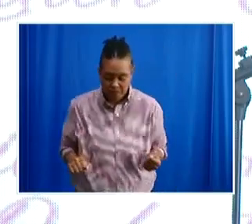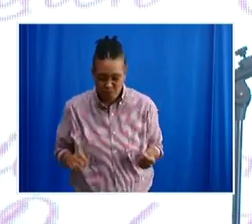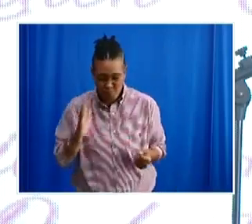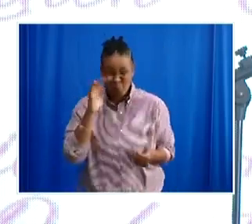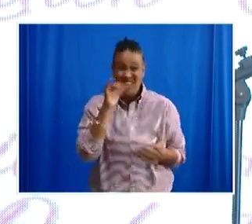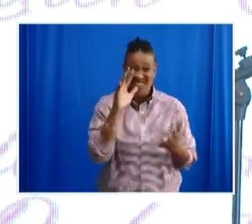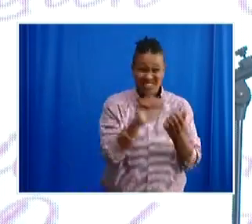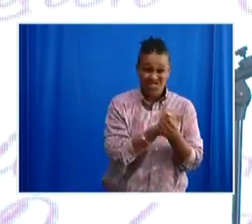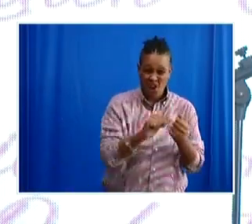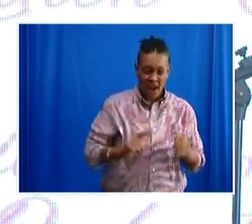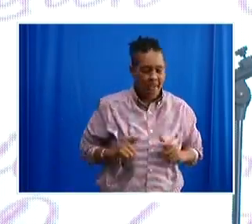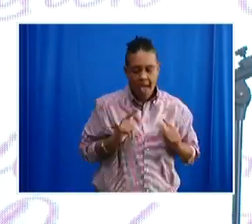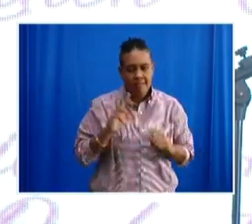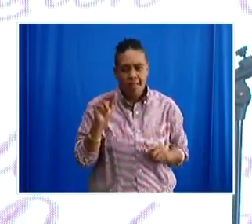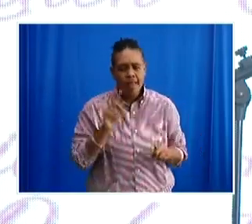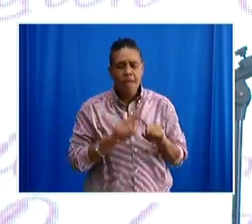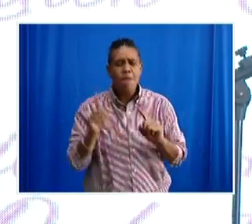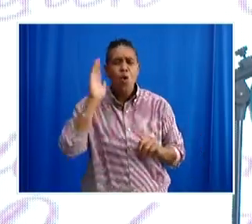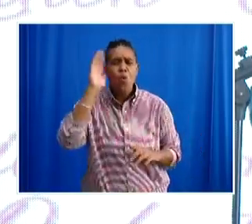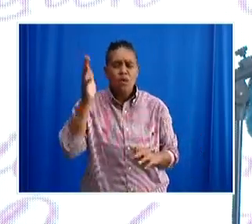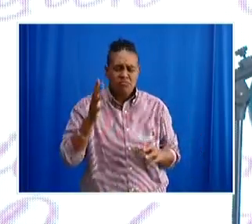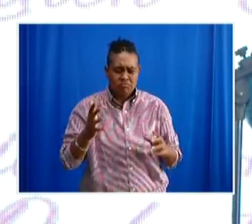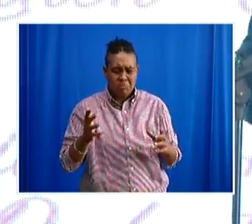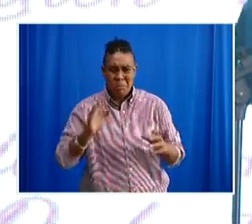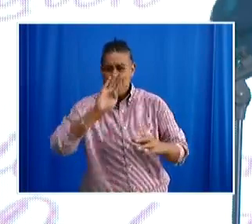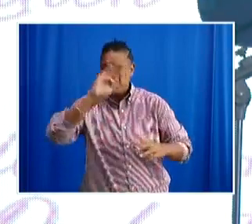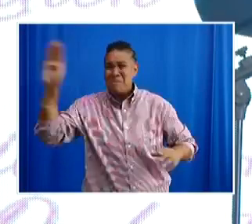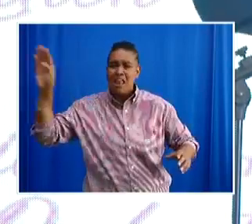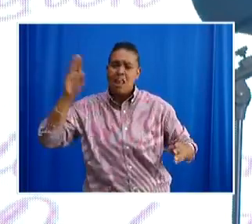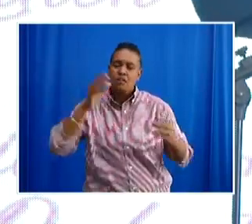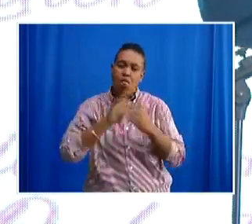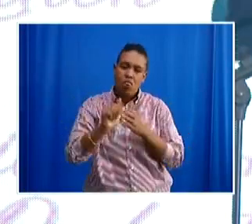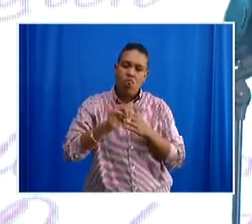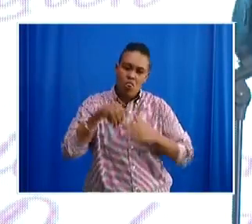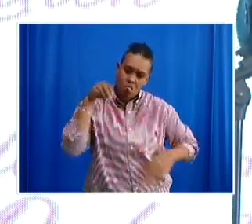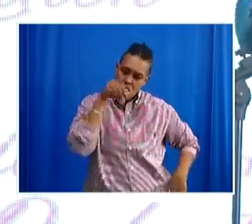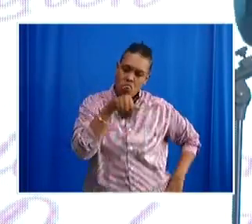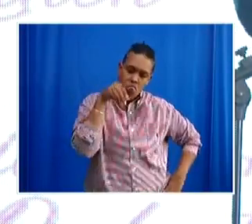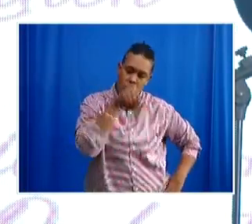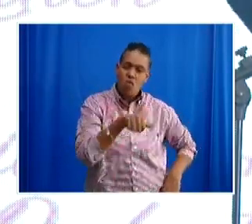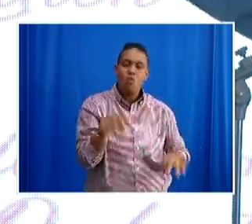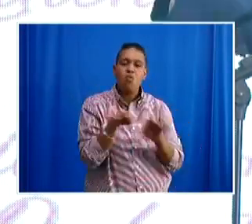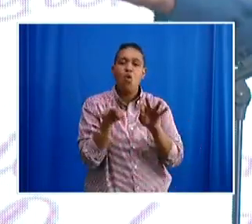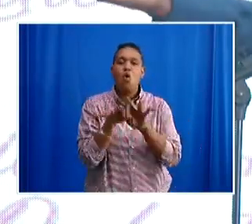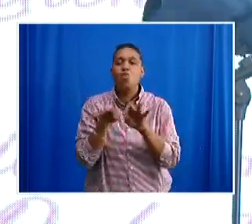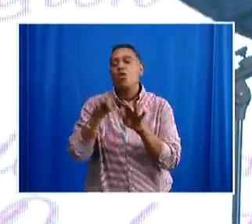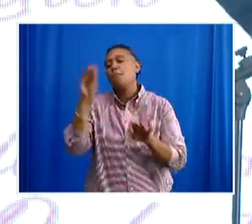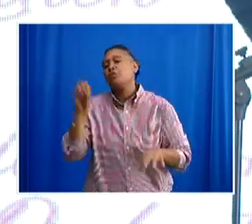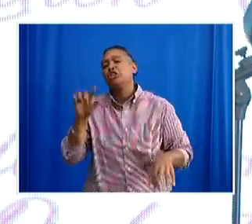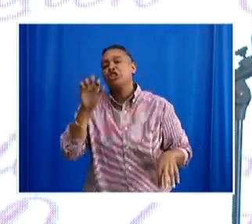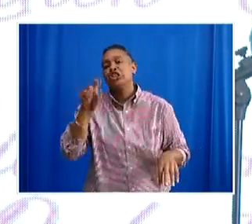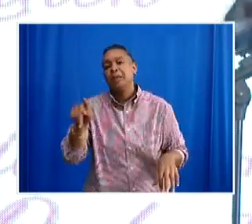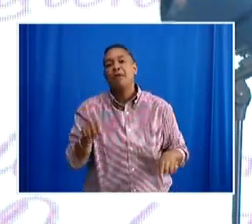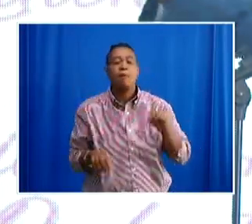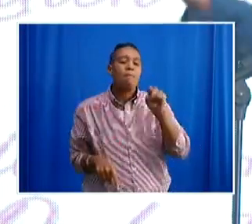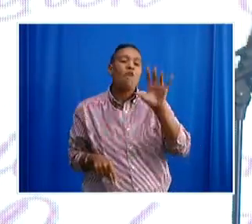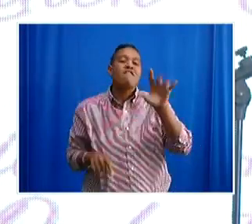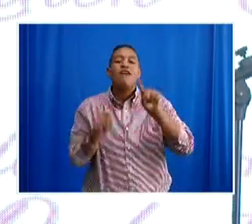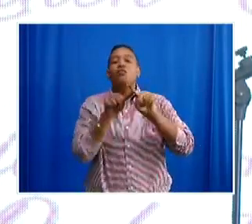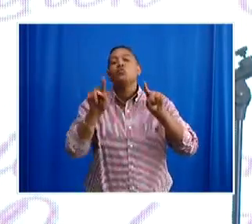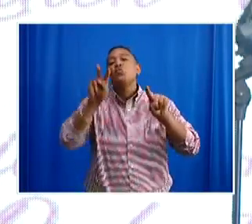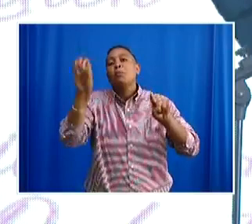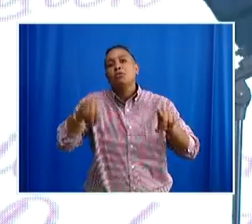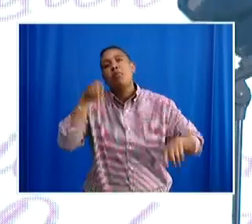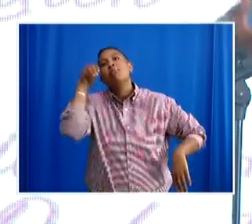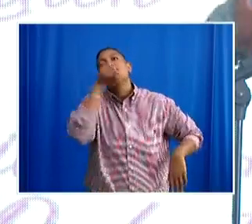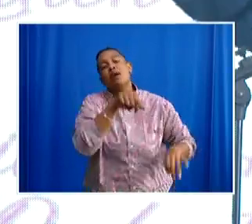but it is significant in terms of billions of dollars. In terms of percentage of GDP, between 0.5 and 2% of